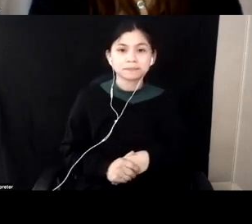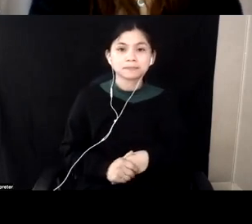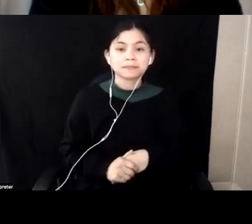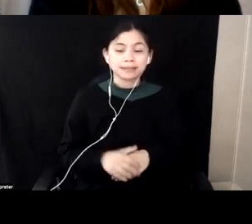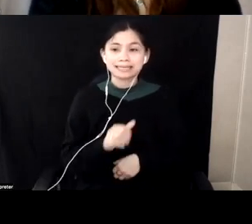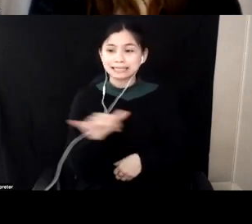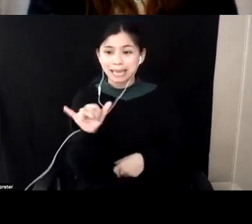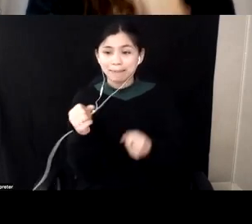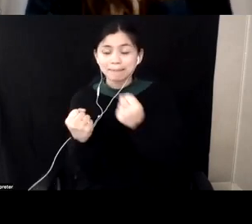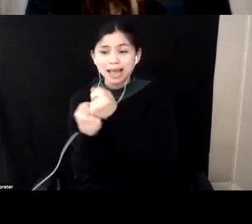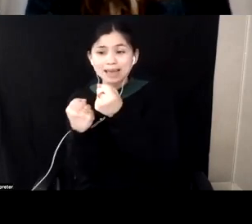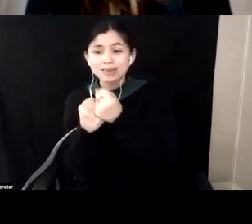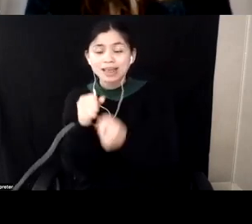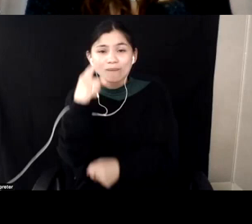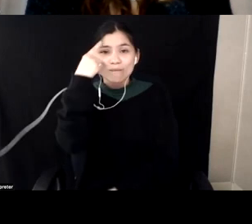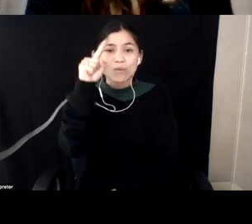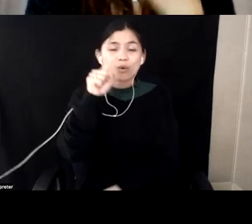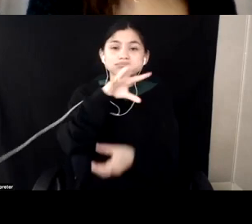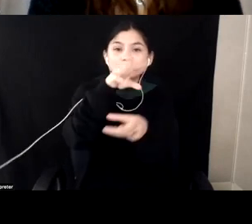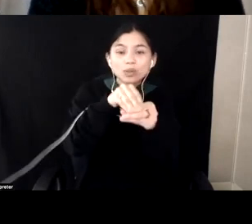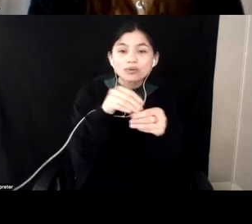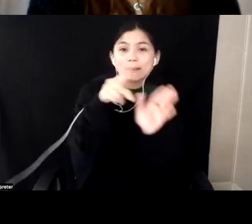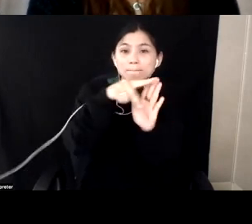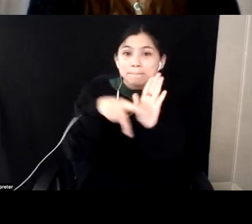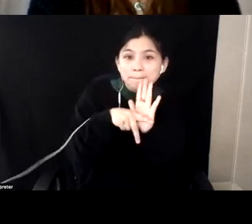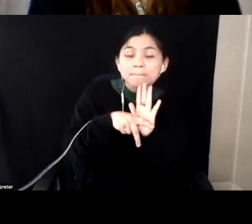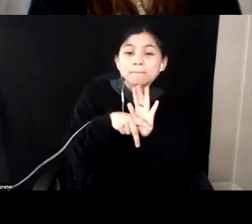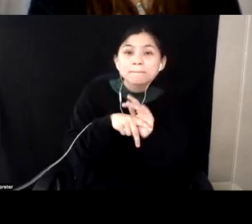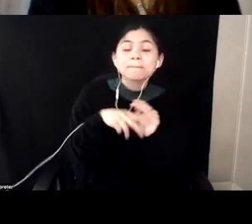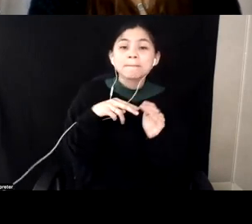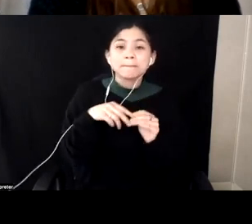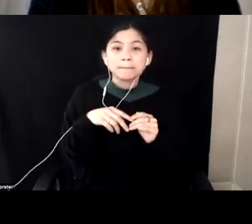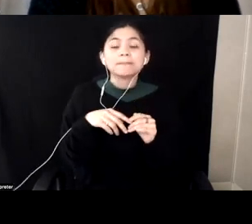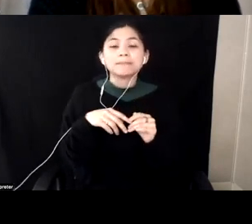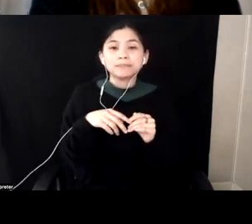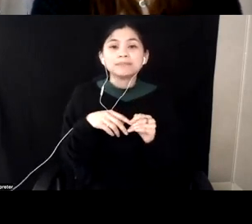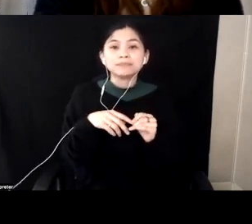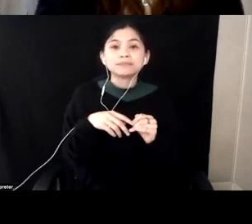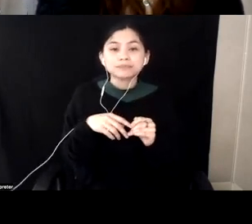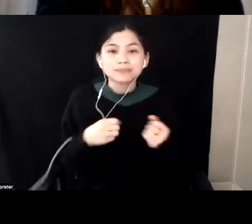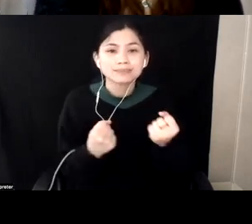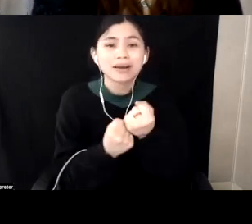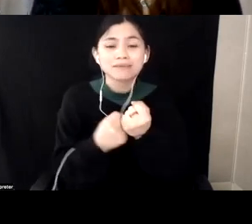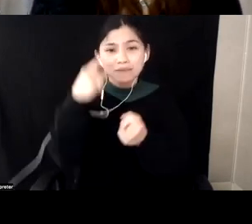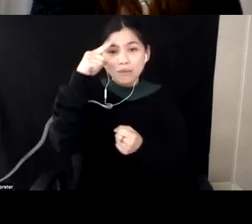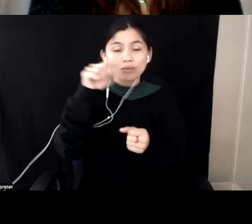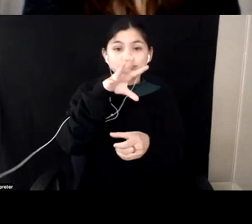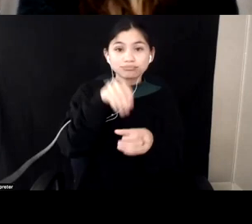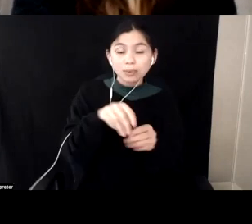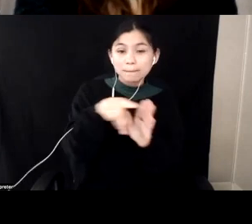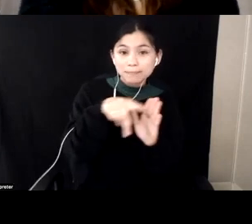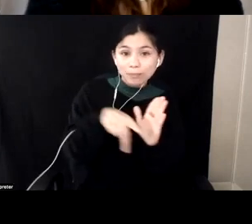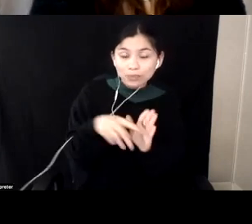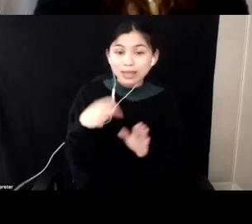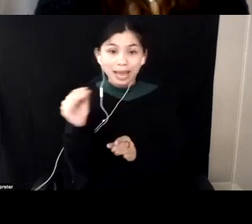Advocate for inclusive policies. So advocate for policies and practices